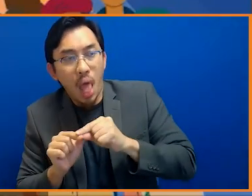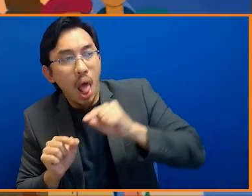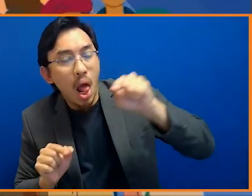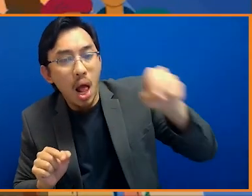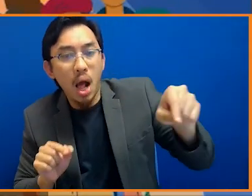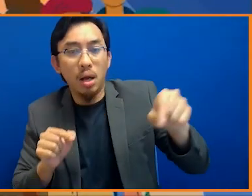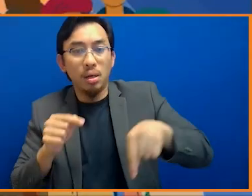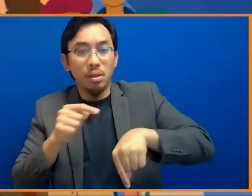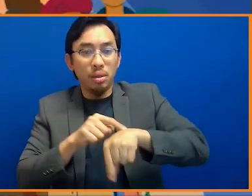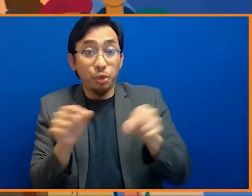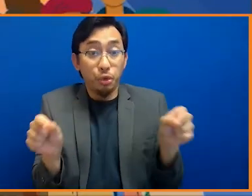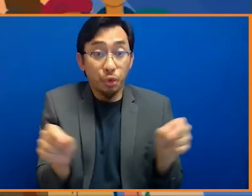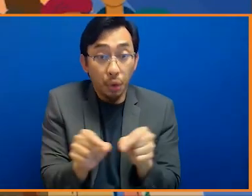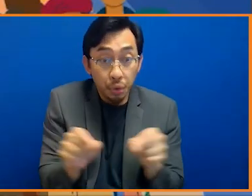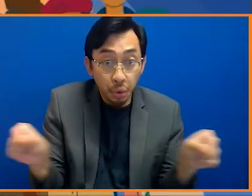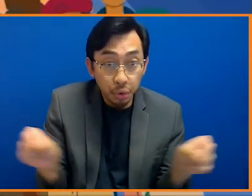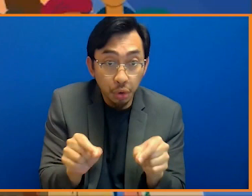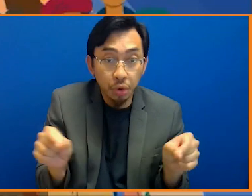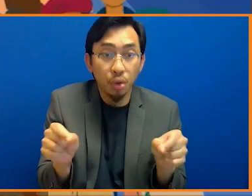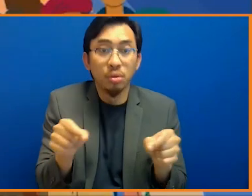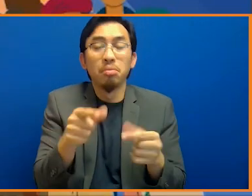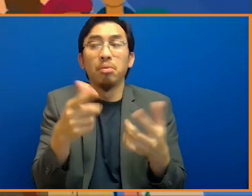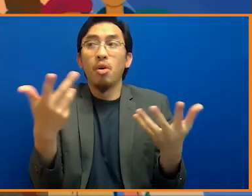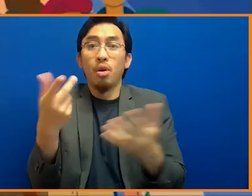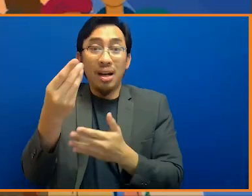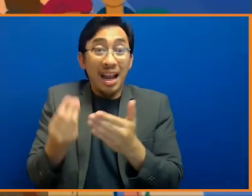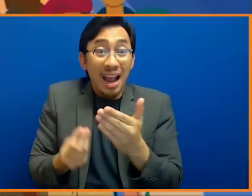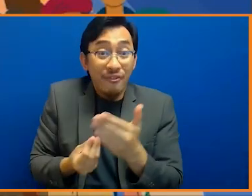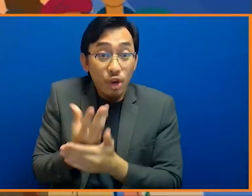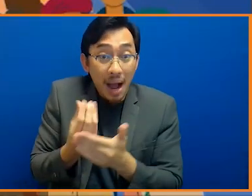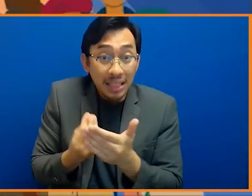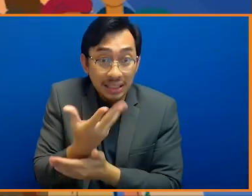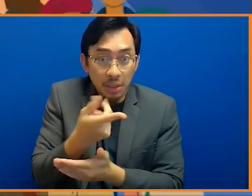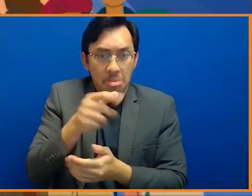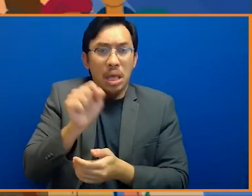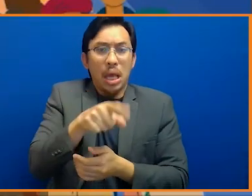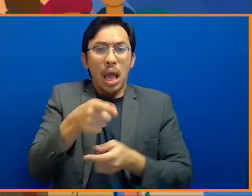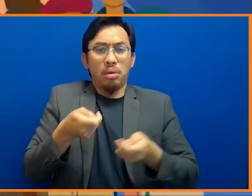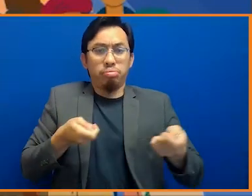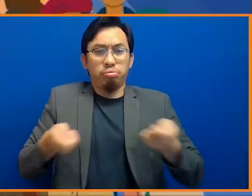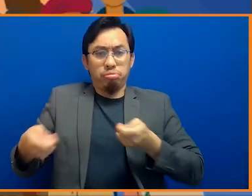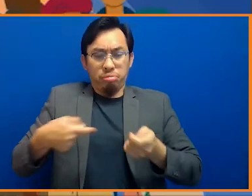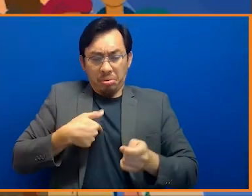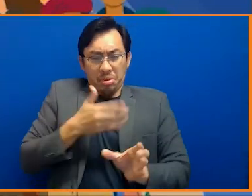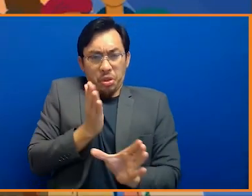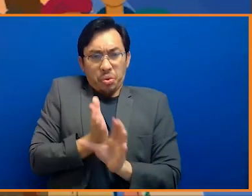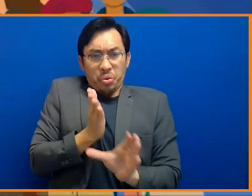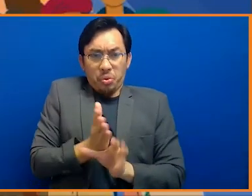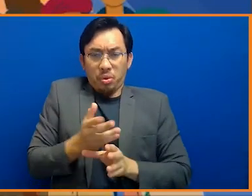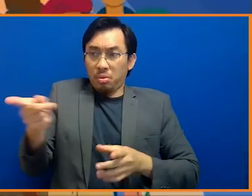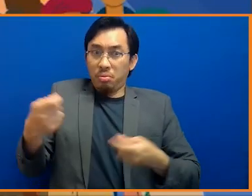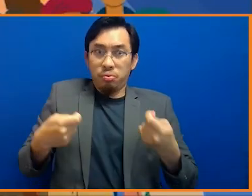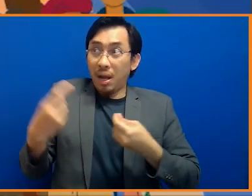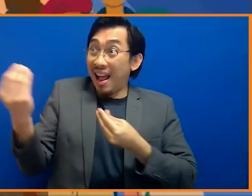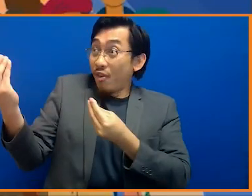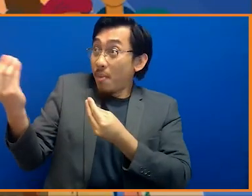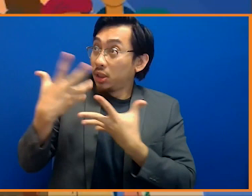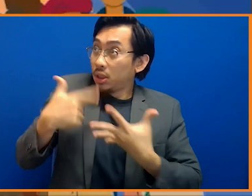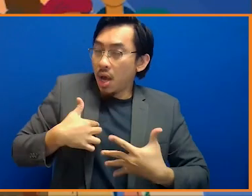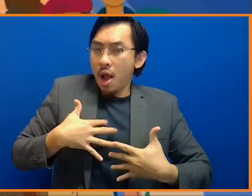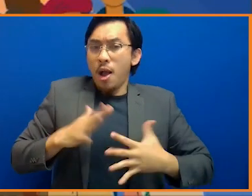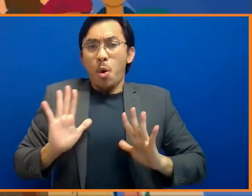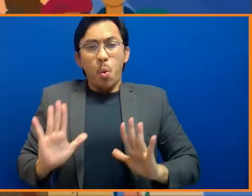points. If you know that kind of information, you can manage your emotion, your psychological